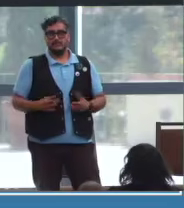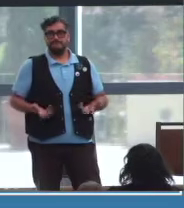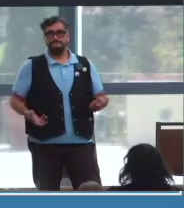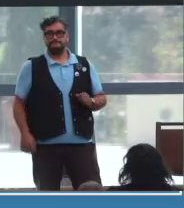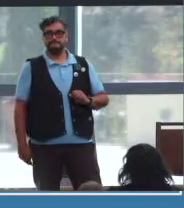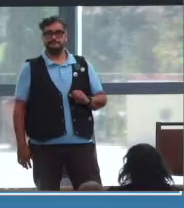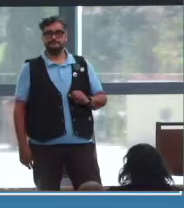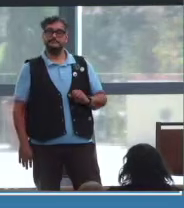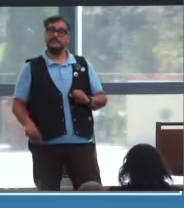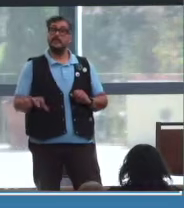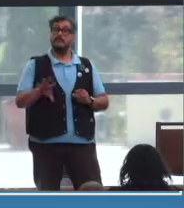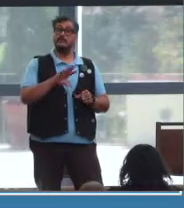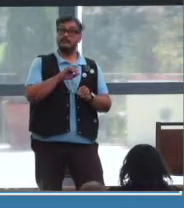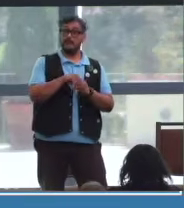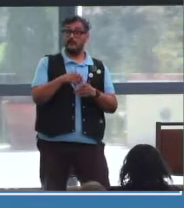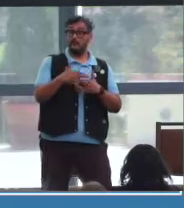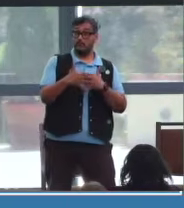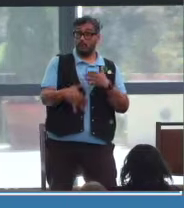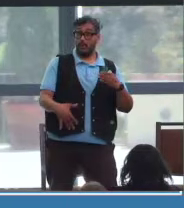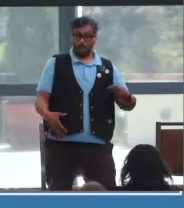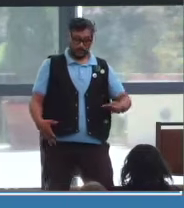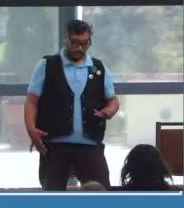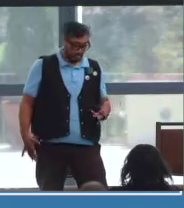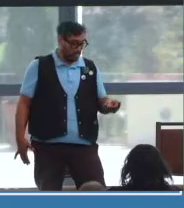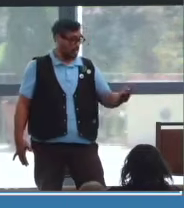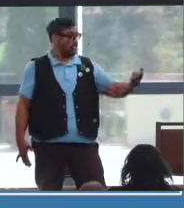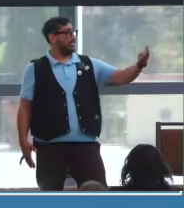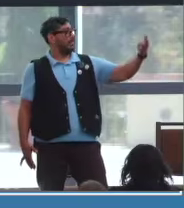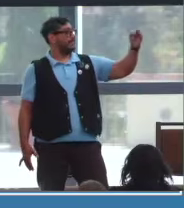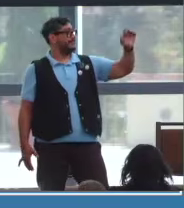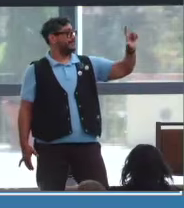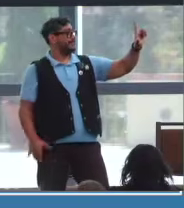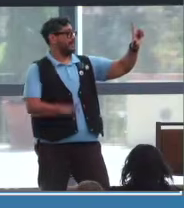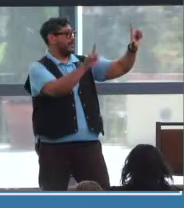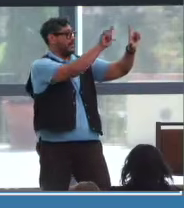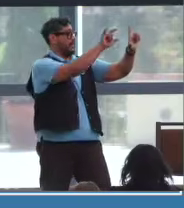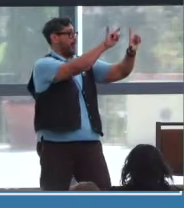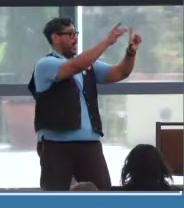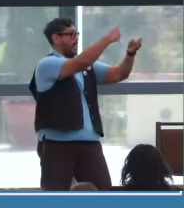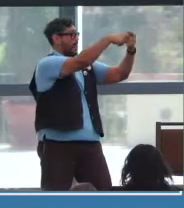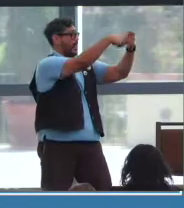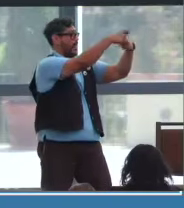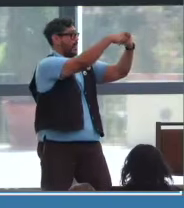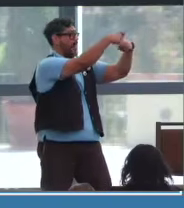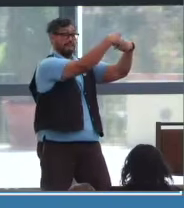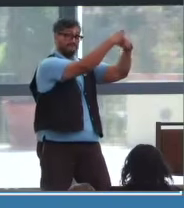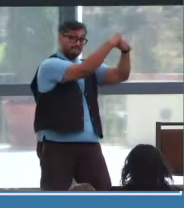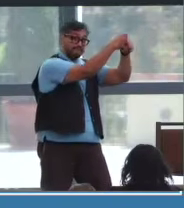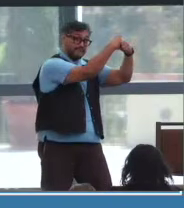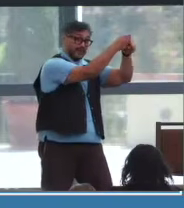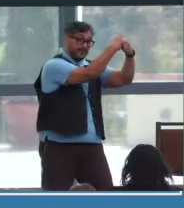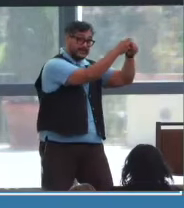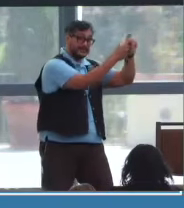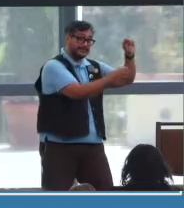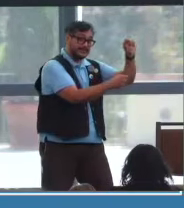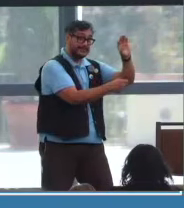complicated. It involves removing the blood, as I said, taking the cells back into the lab, engineering the CAR T cell,